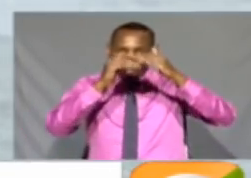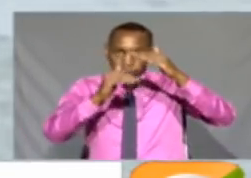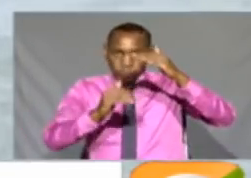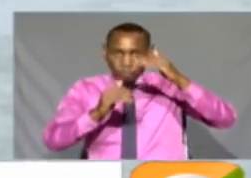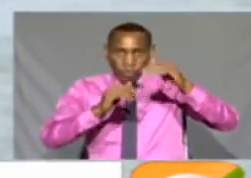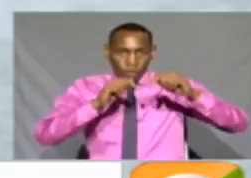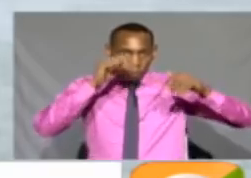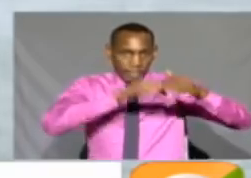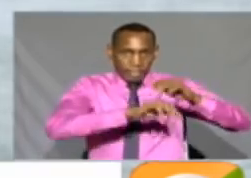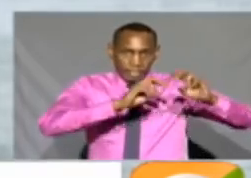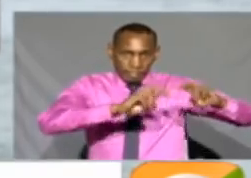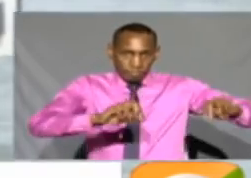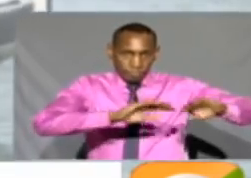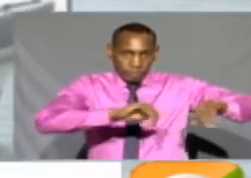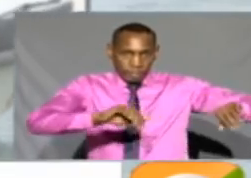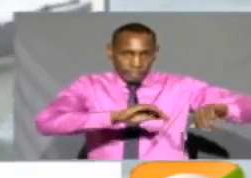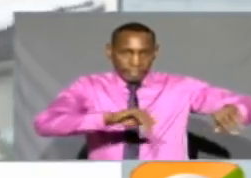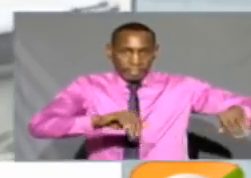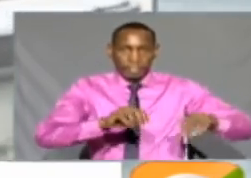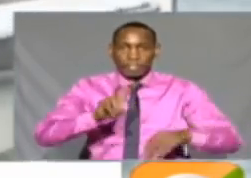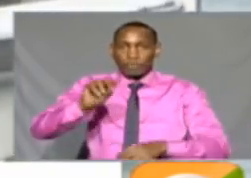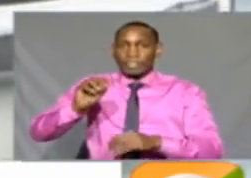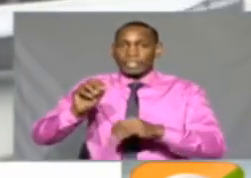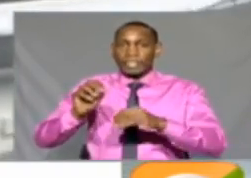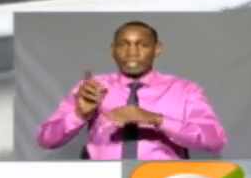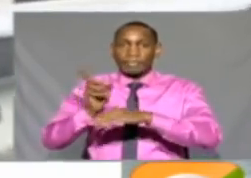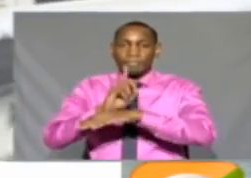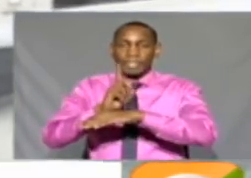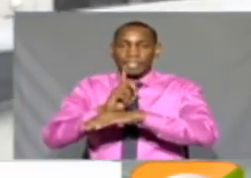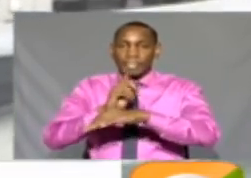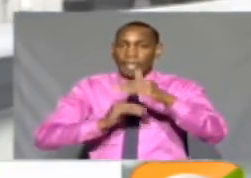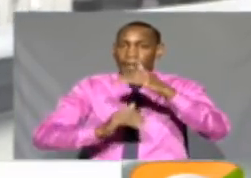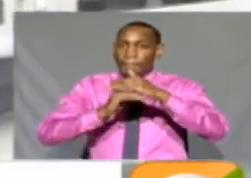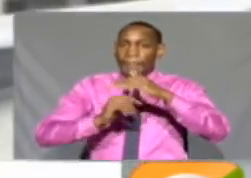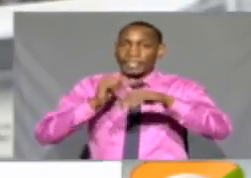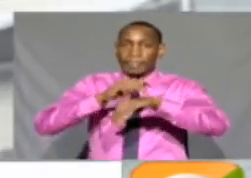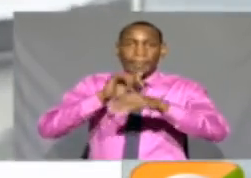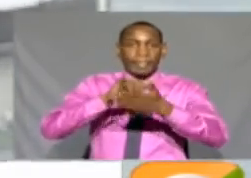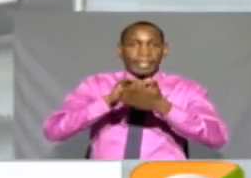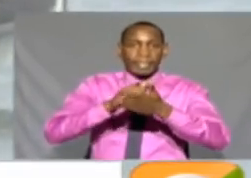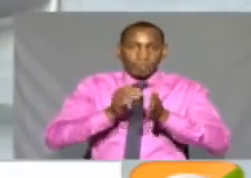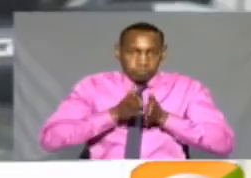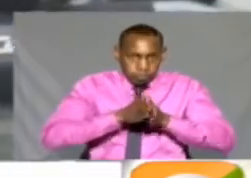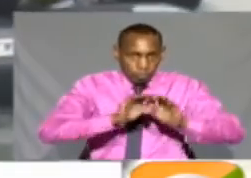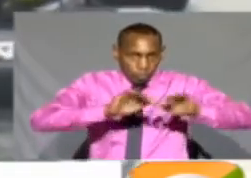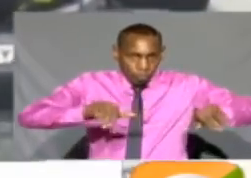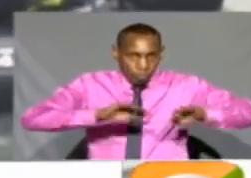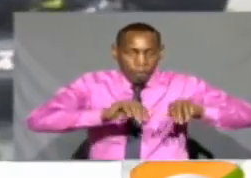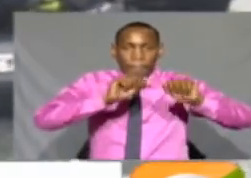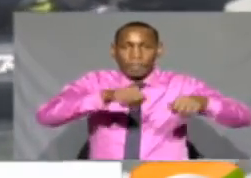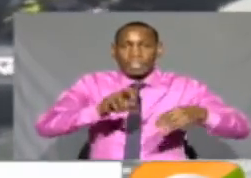Then 20 minutes, that's the maximum time the divers can be able to